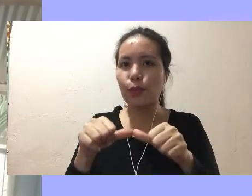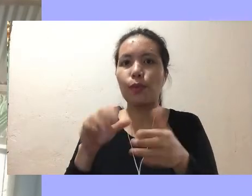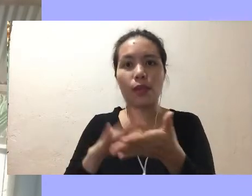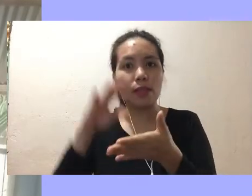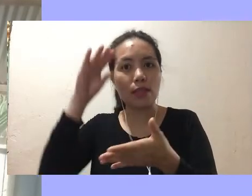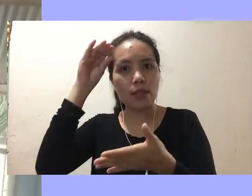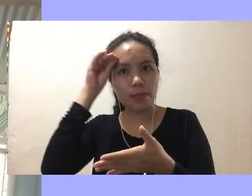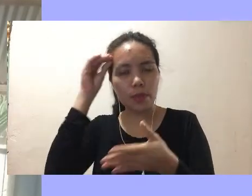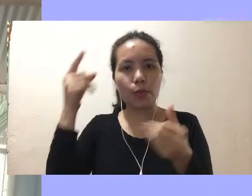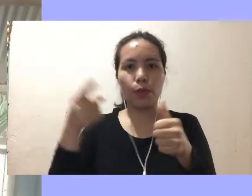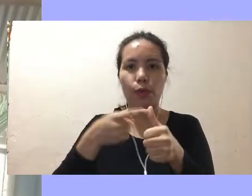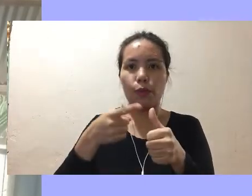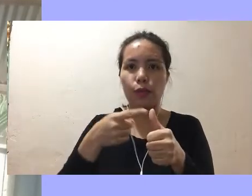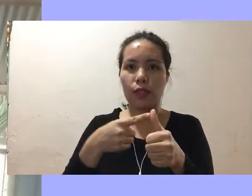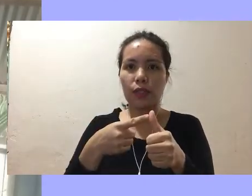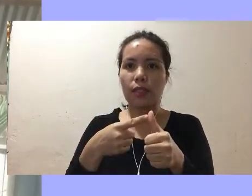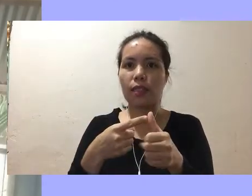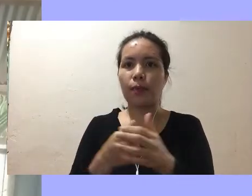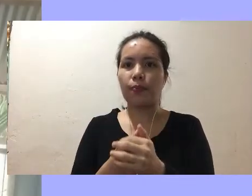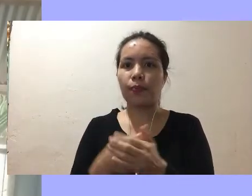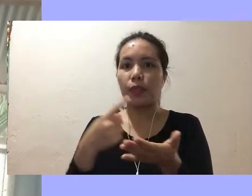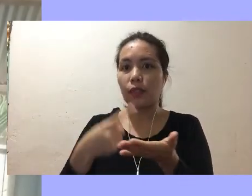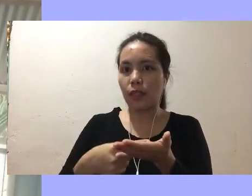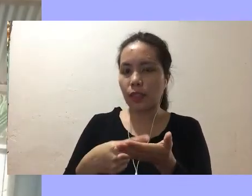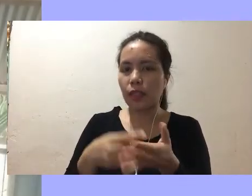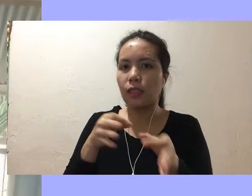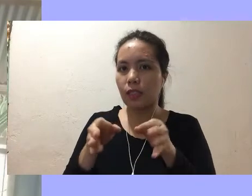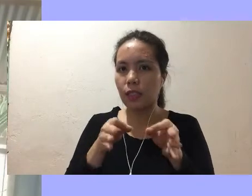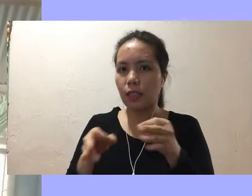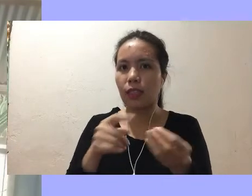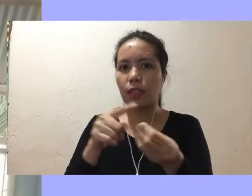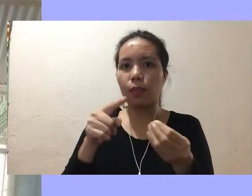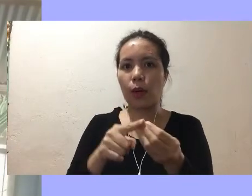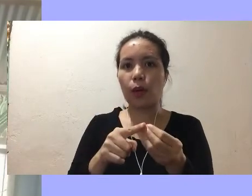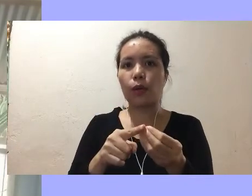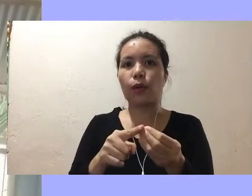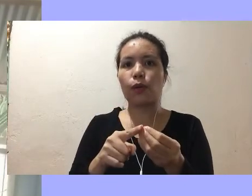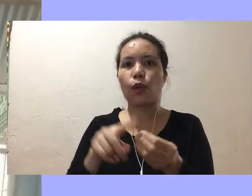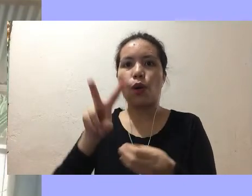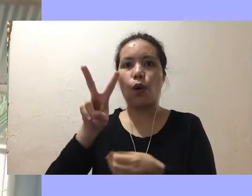with our lesson, my first discussion regarding its